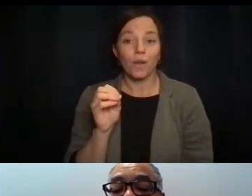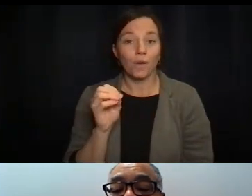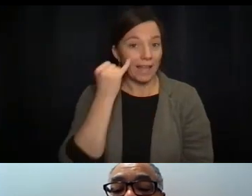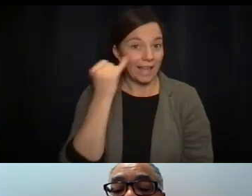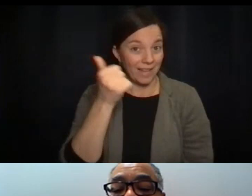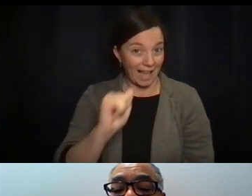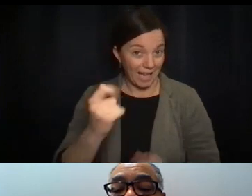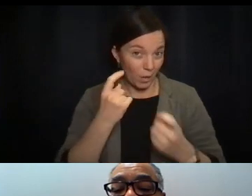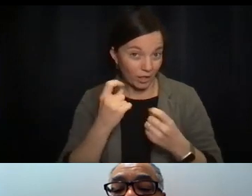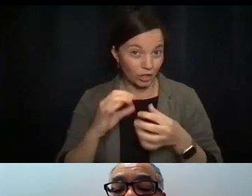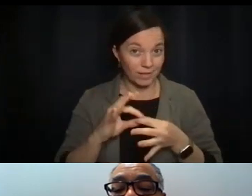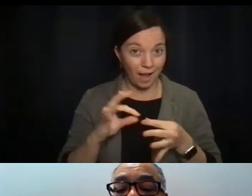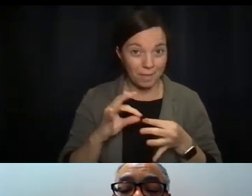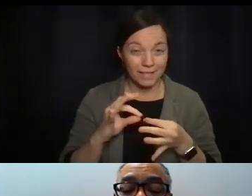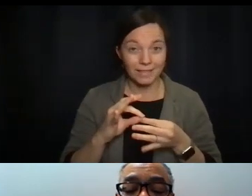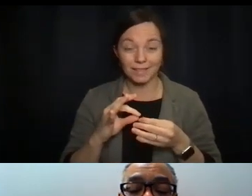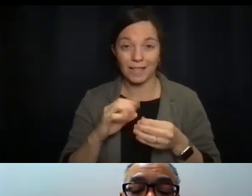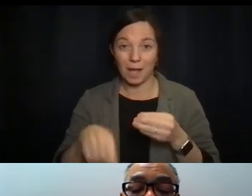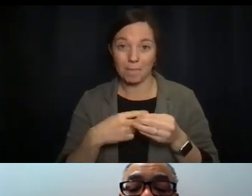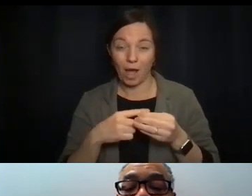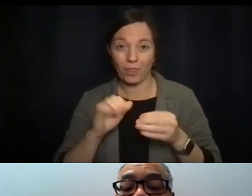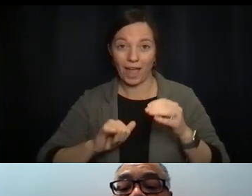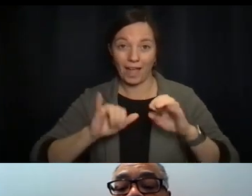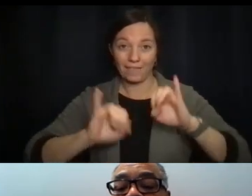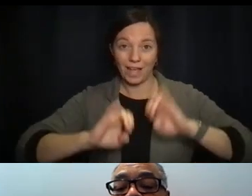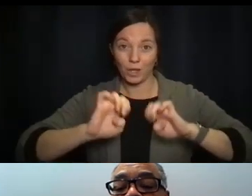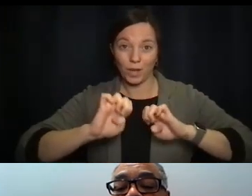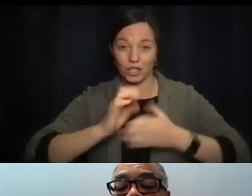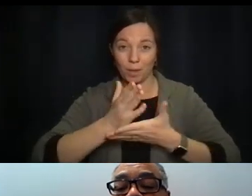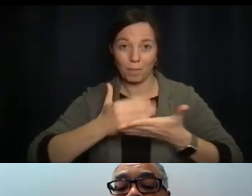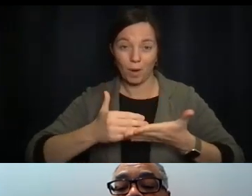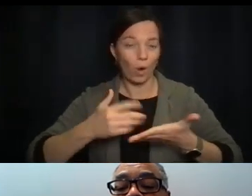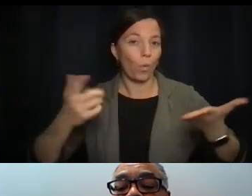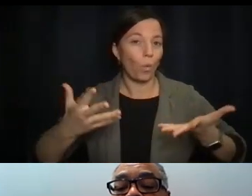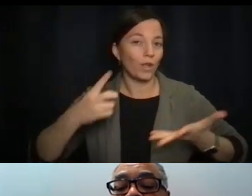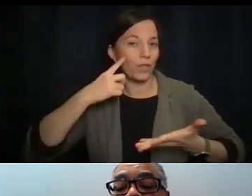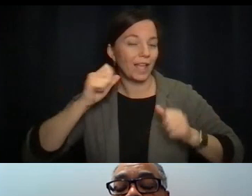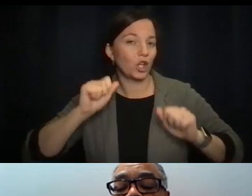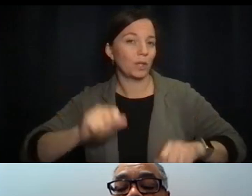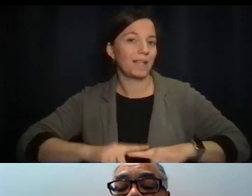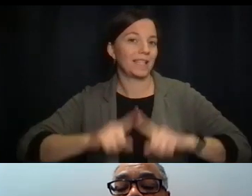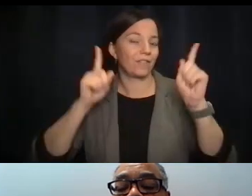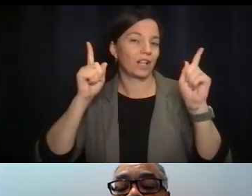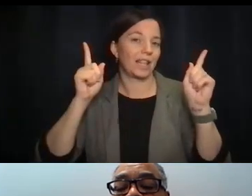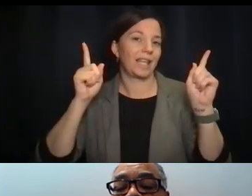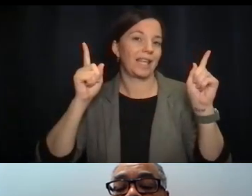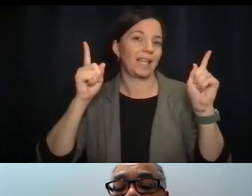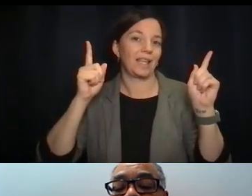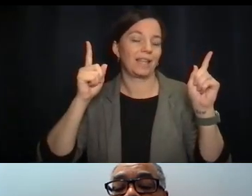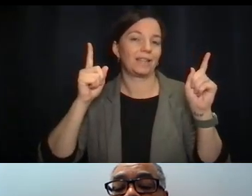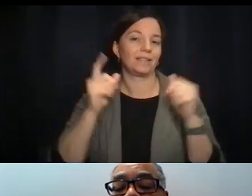any questions, comments regarding this, the evaluation part, what do you think could be done differently, perhaps as this segment of